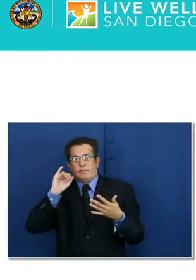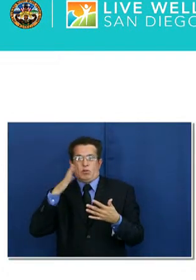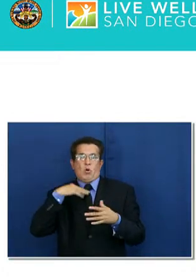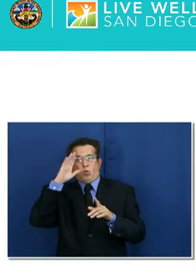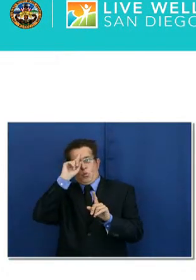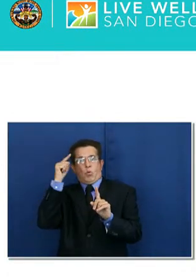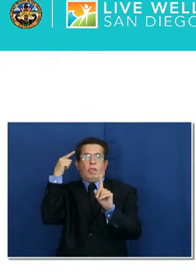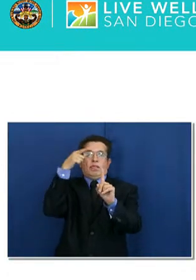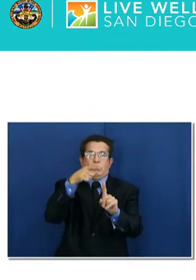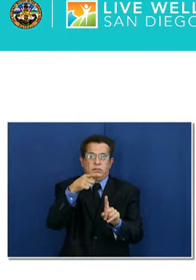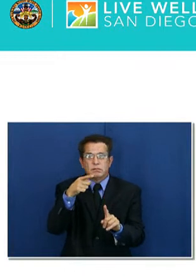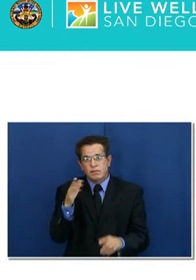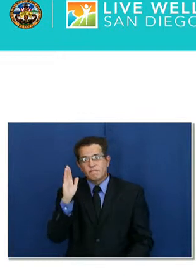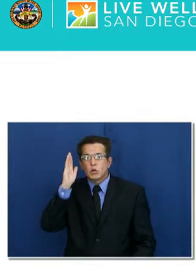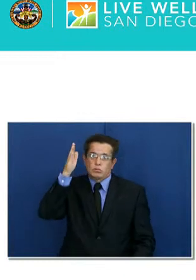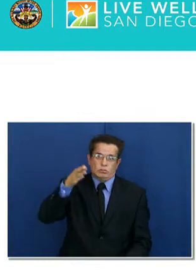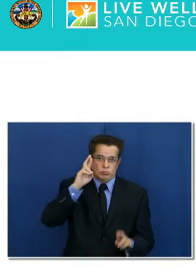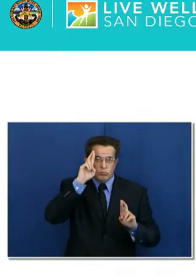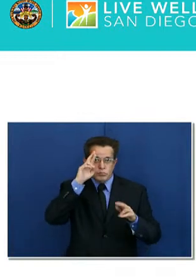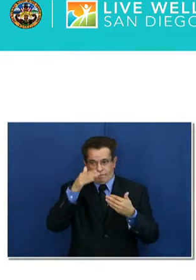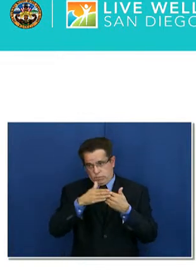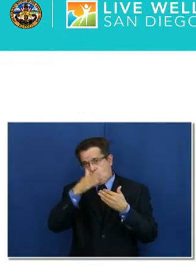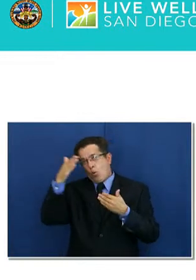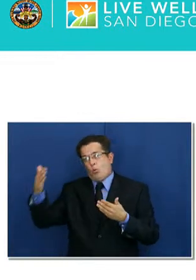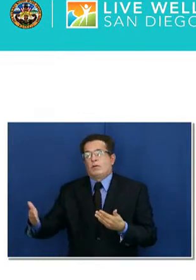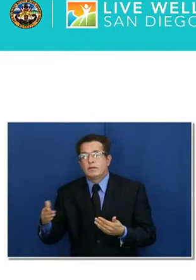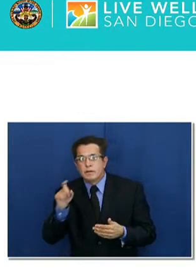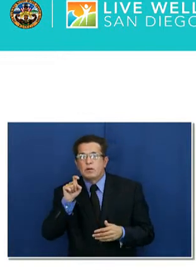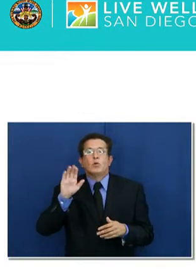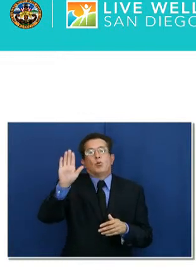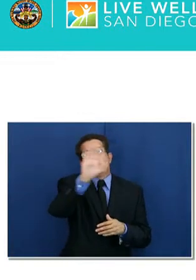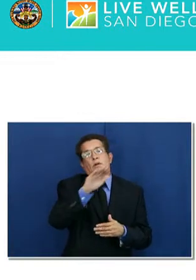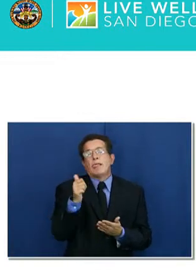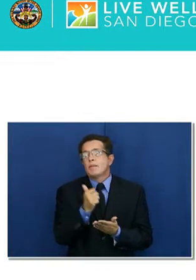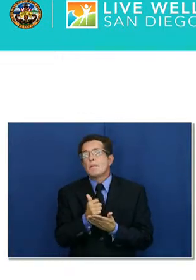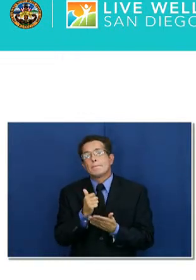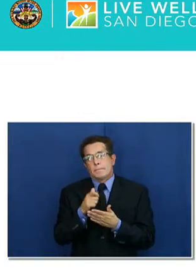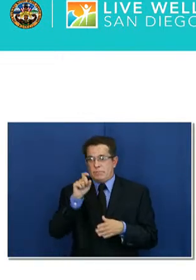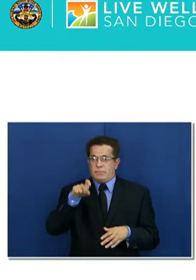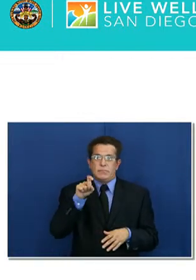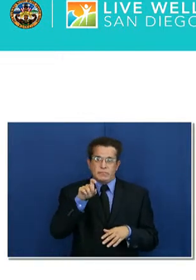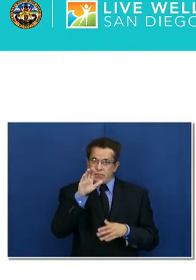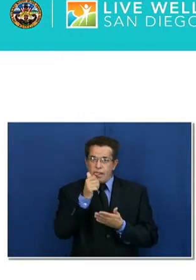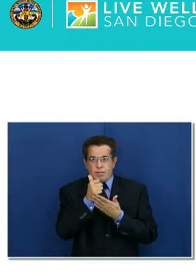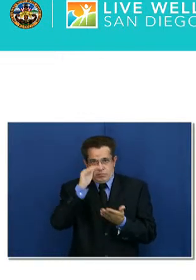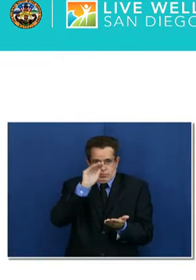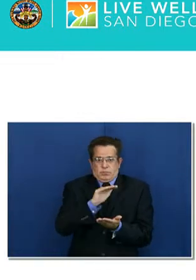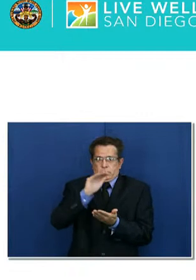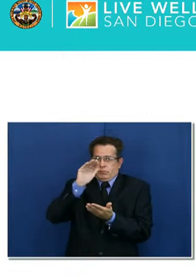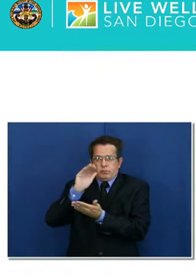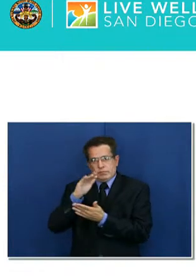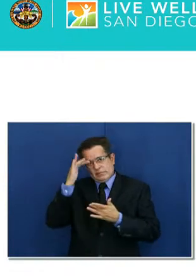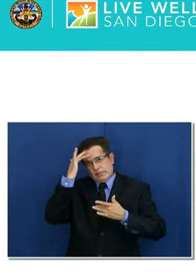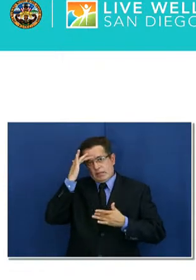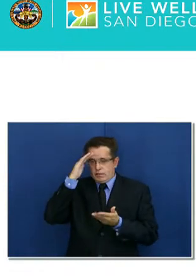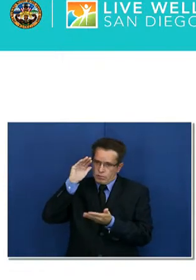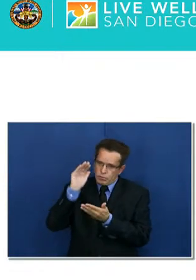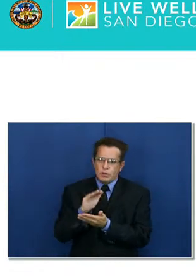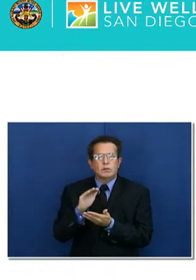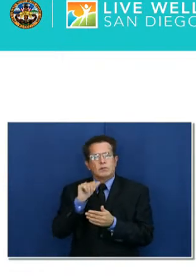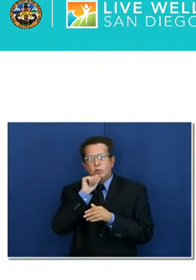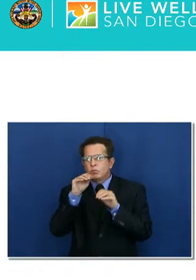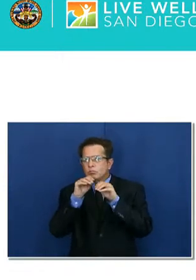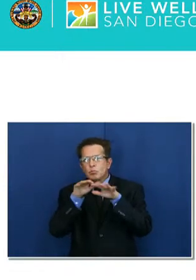goal going forward. And we need all of you to help make this happen, to decrease the number